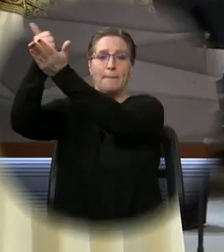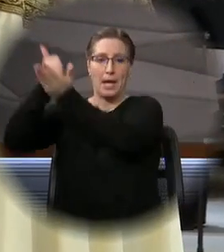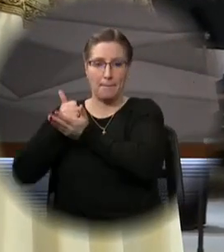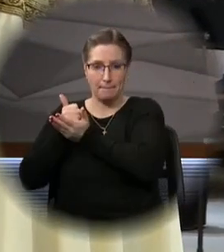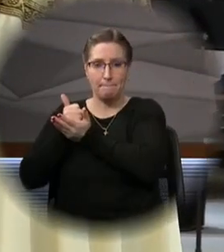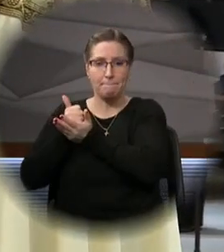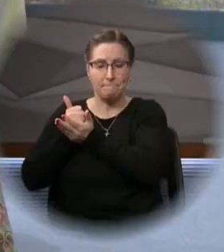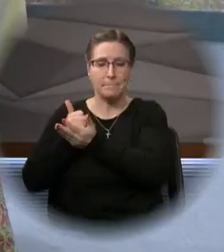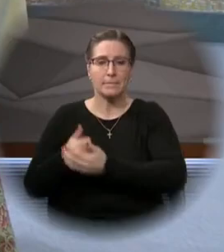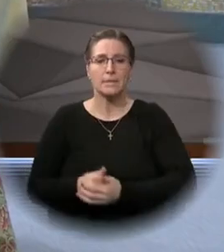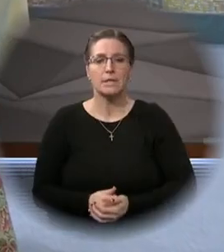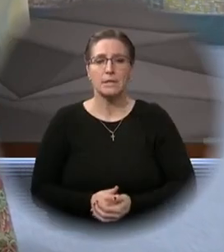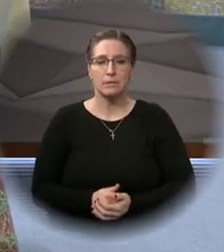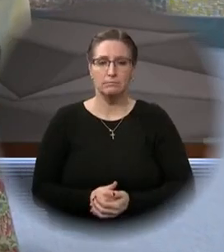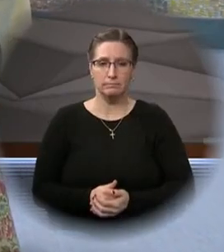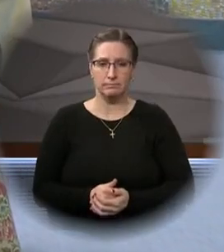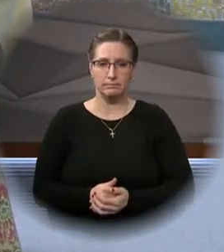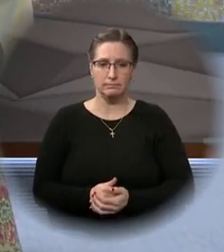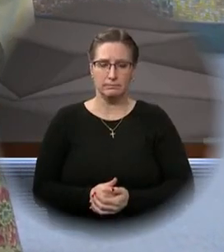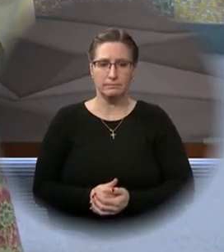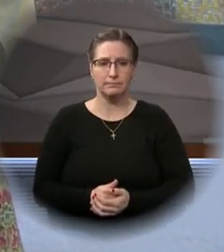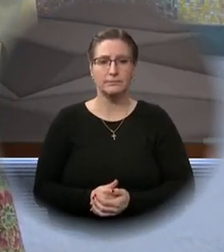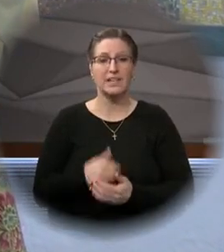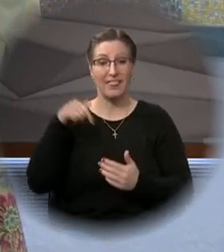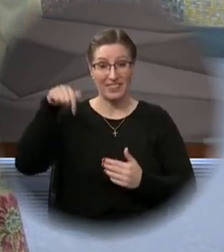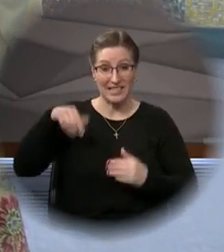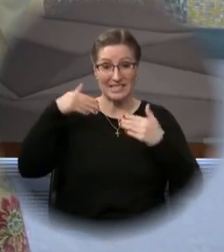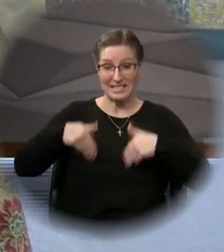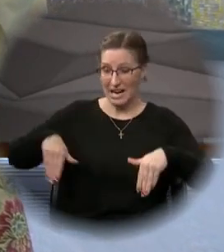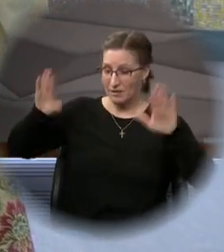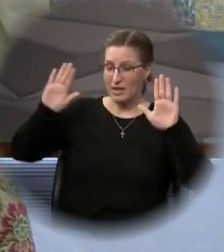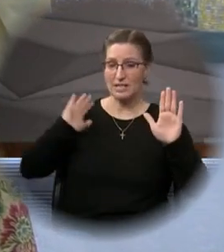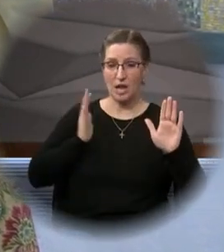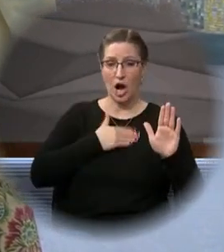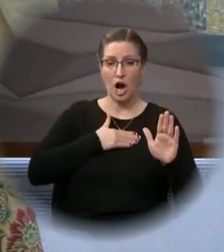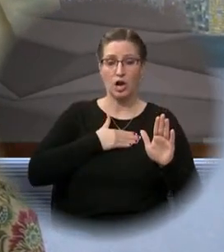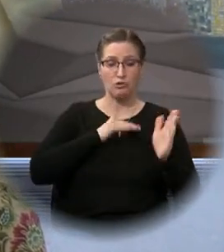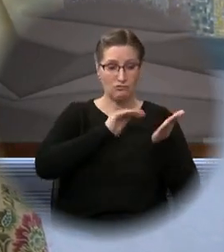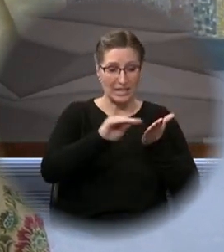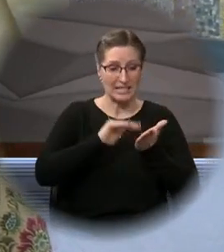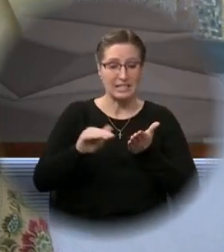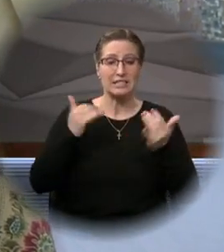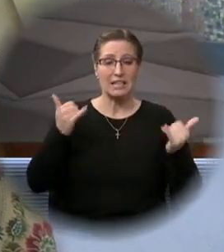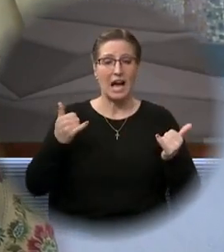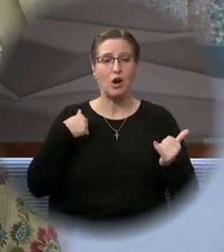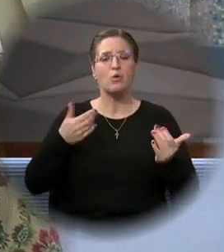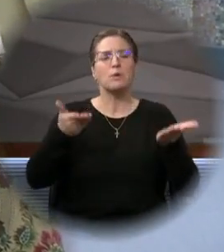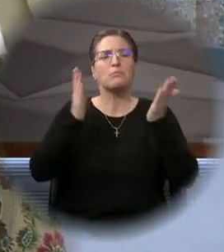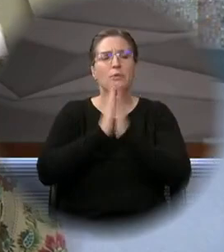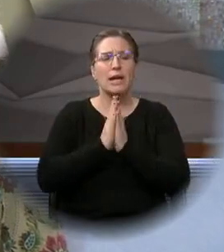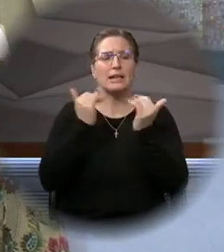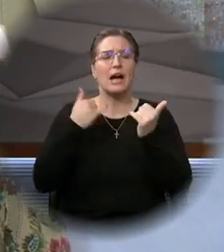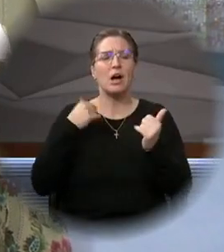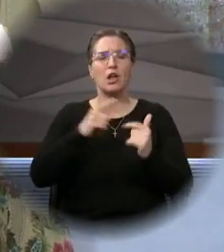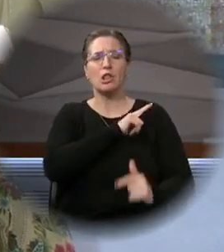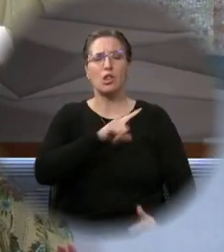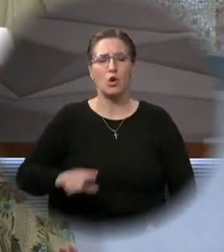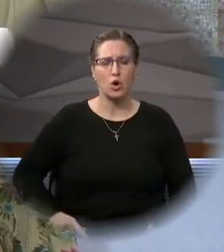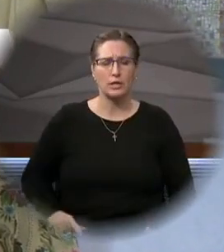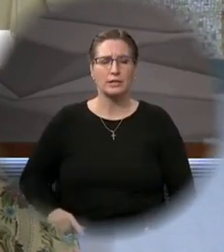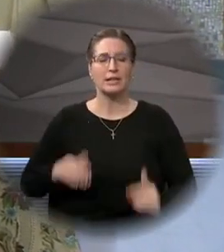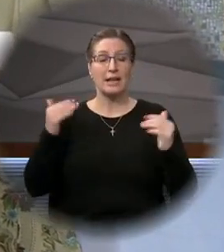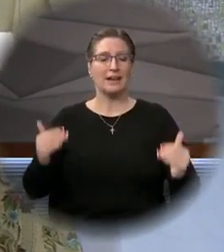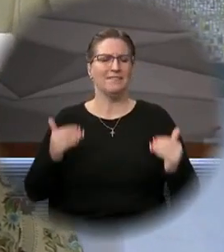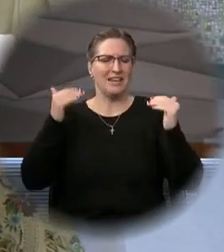for unfailing help. May the sacrifice of our reconciliation, we pray, O Lord, advance